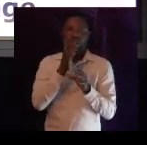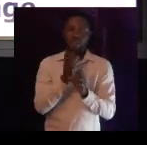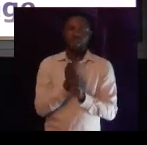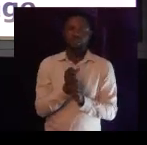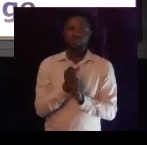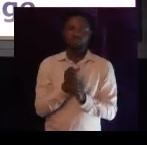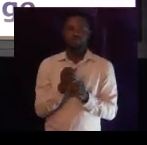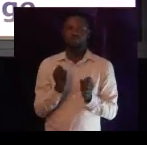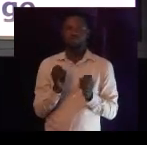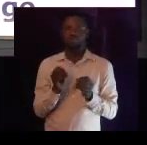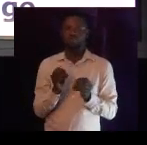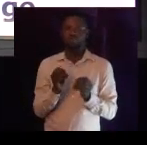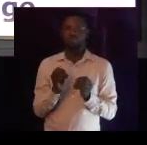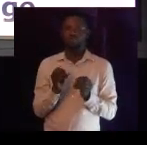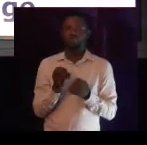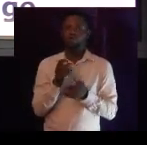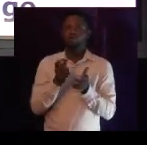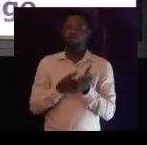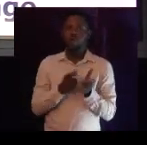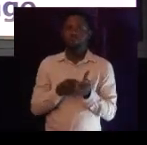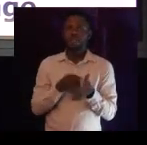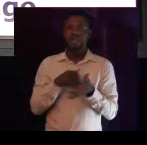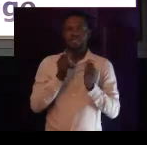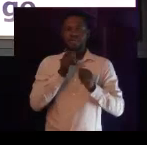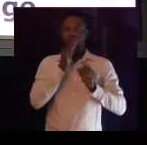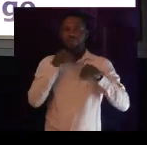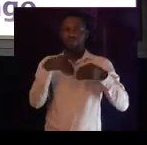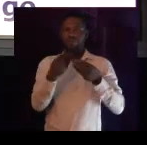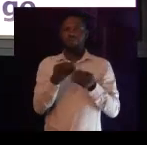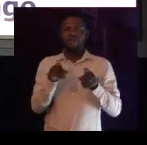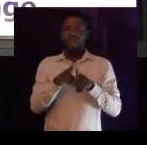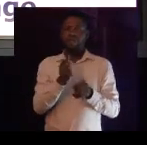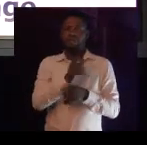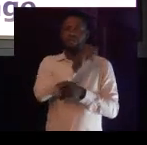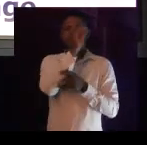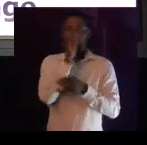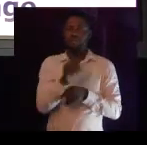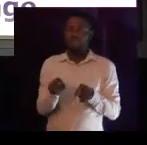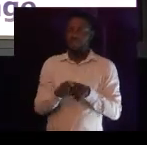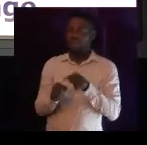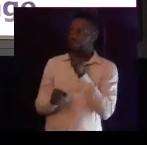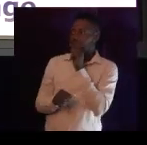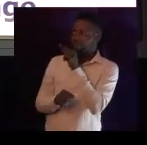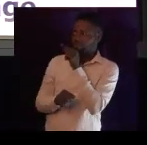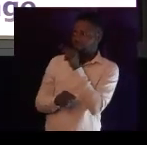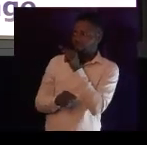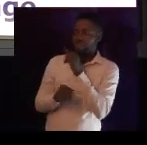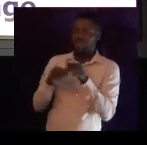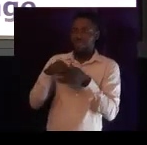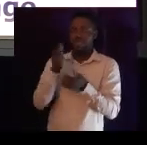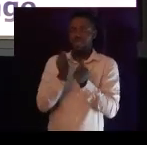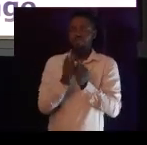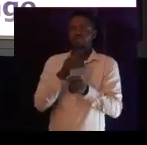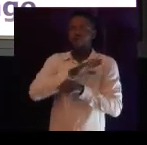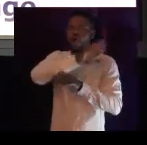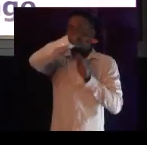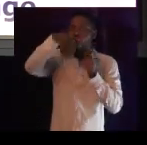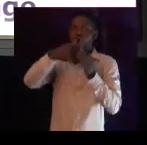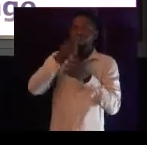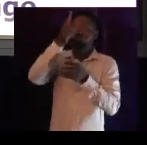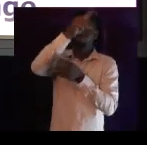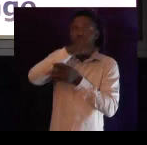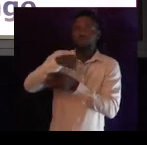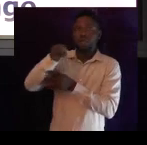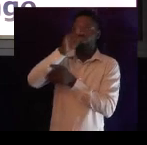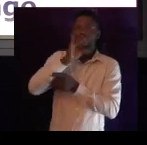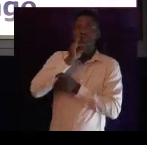you're going to get. So, sometimes it can be given as a percentage like this one, in which case the